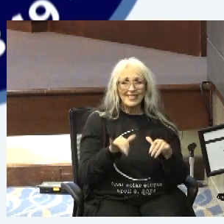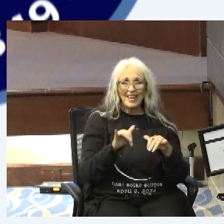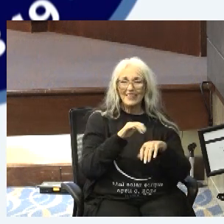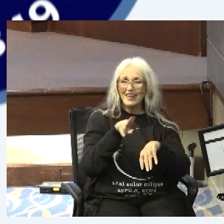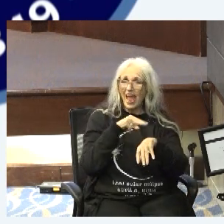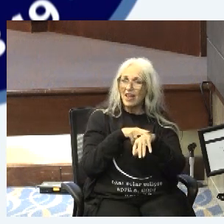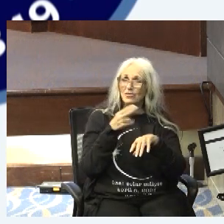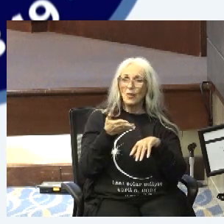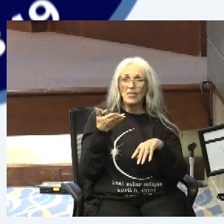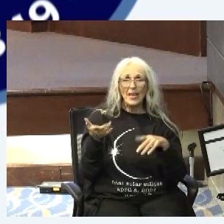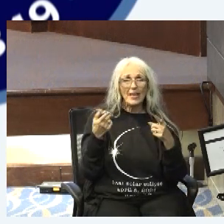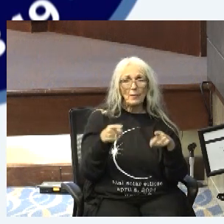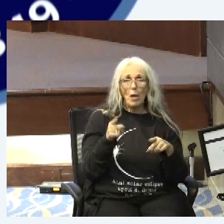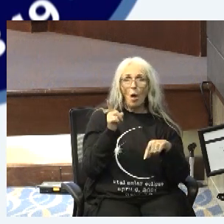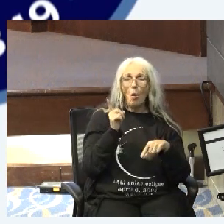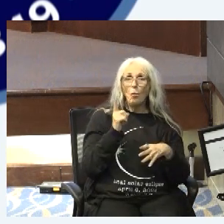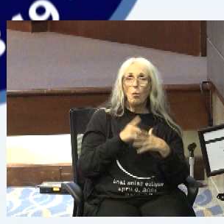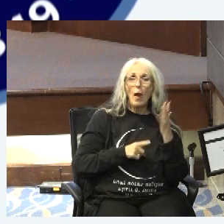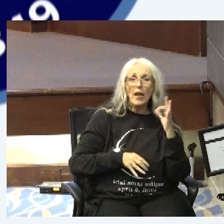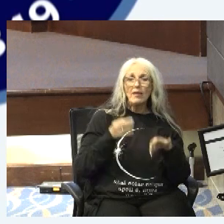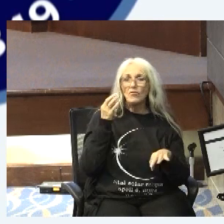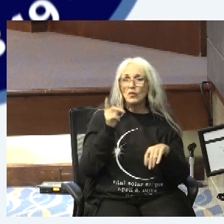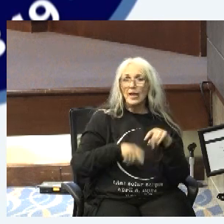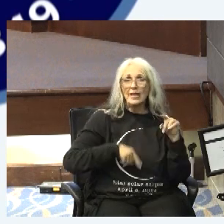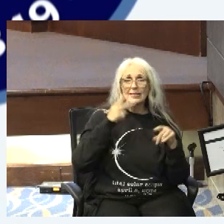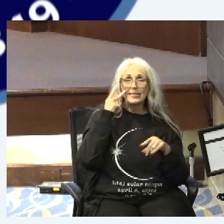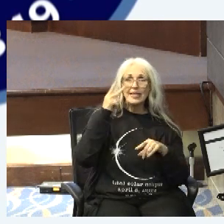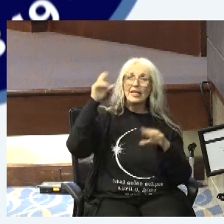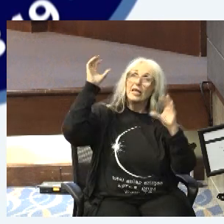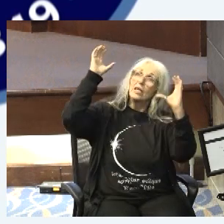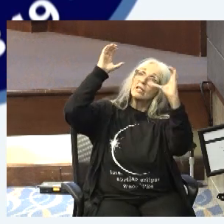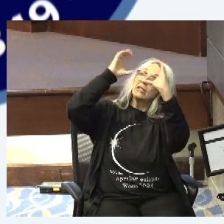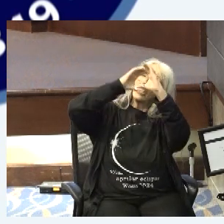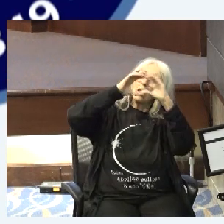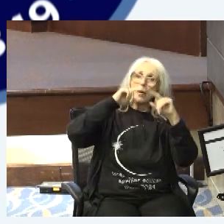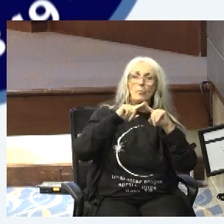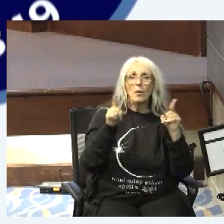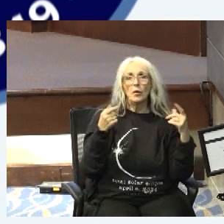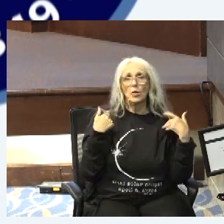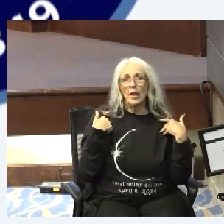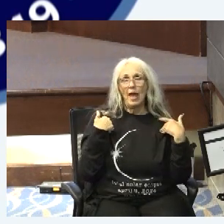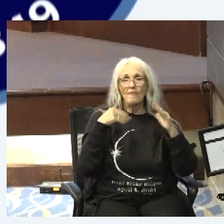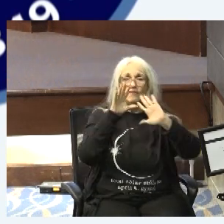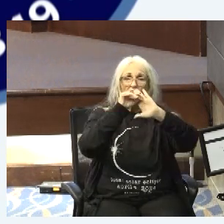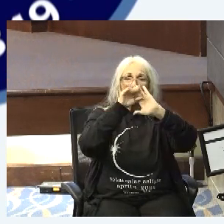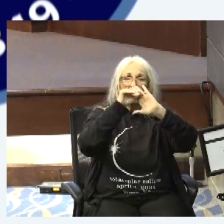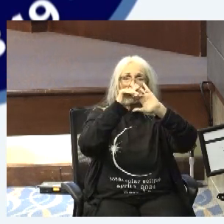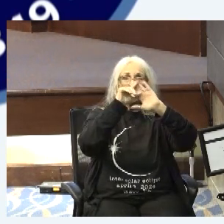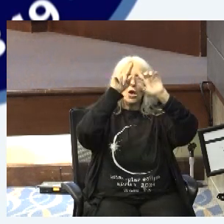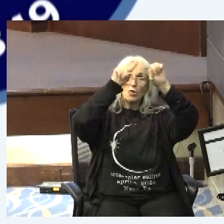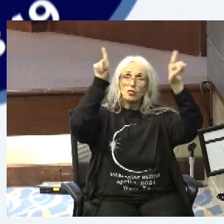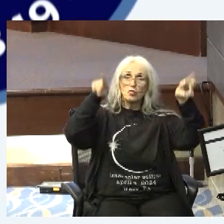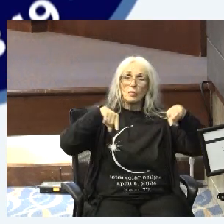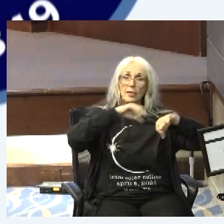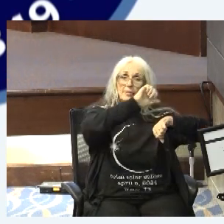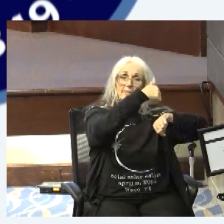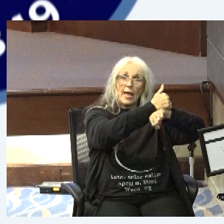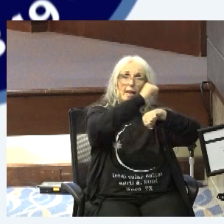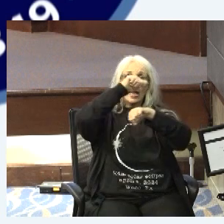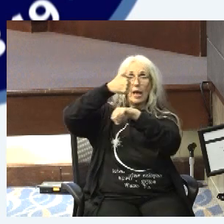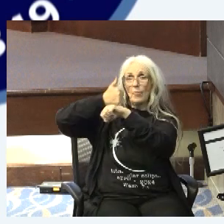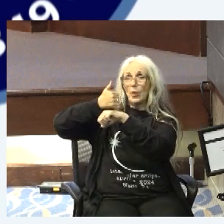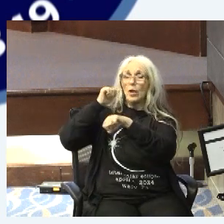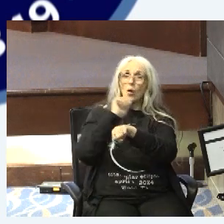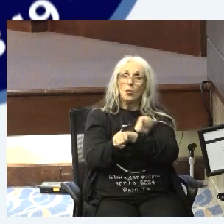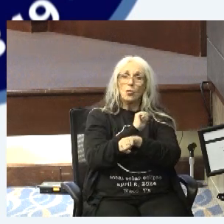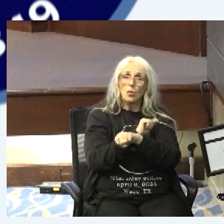things happening, but what if you can't see the sun? Well, fortunately, we have video screens that are going to be located throughout the event. And been working with our